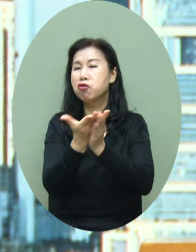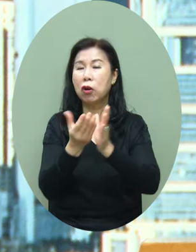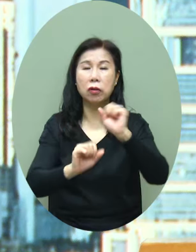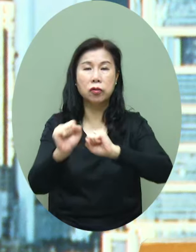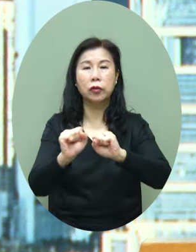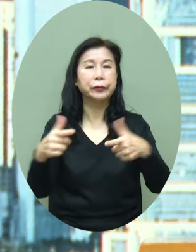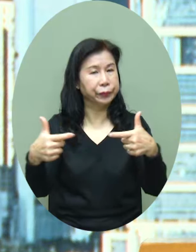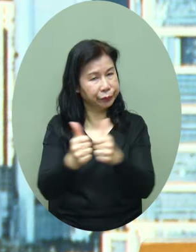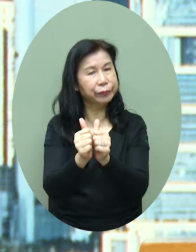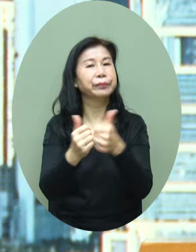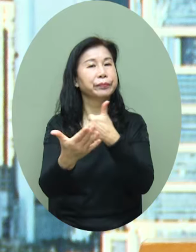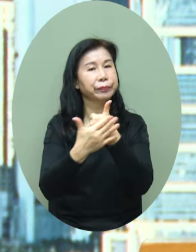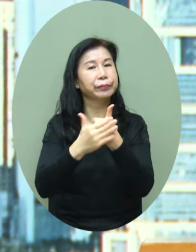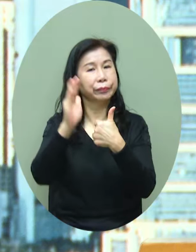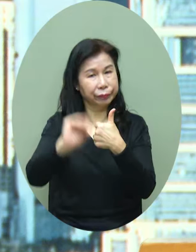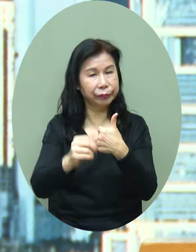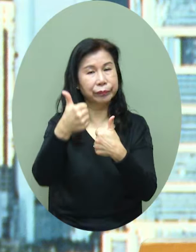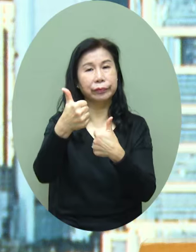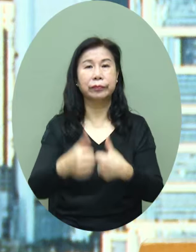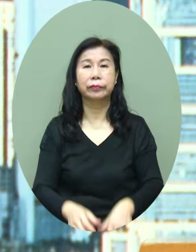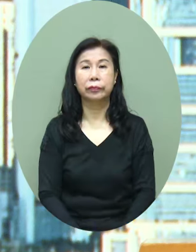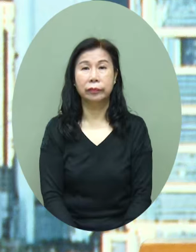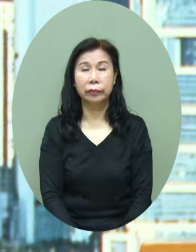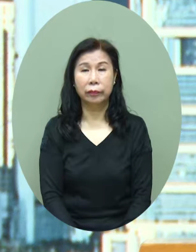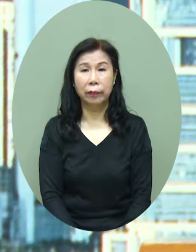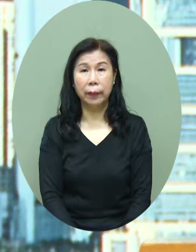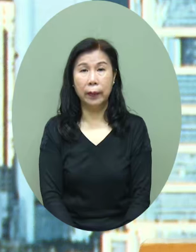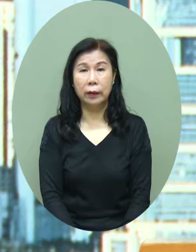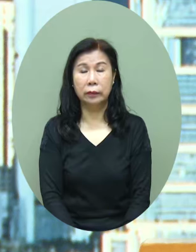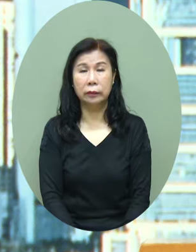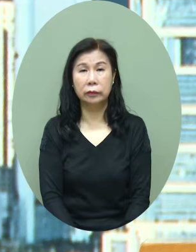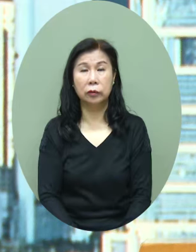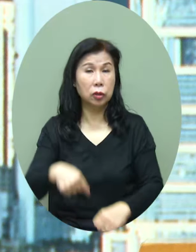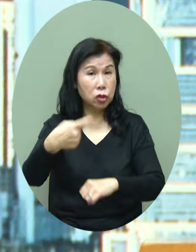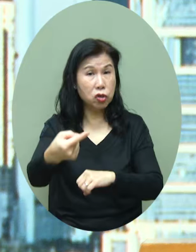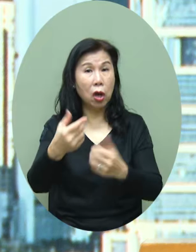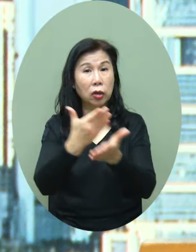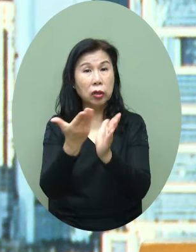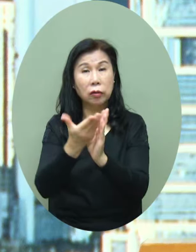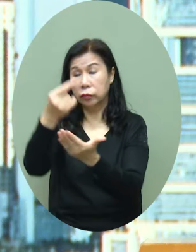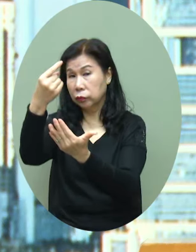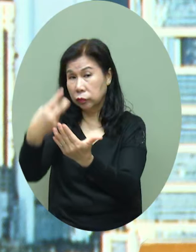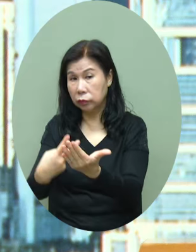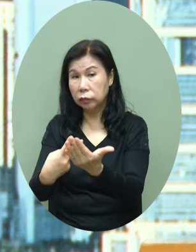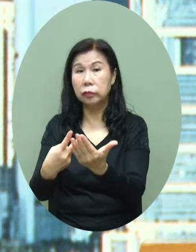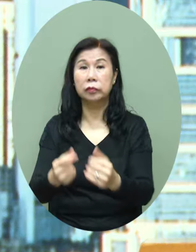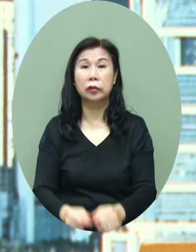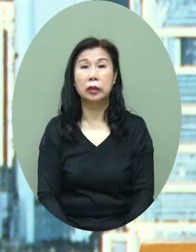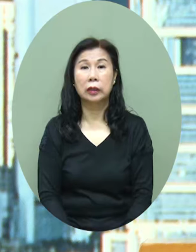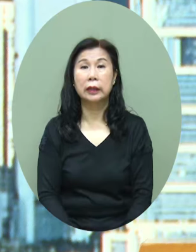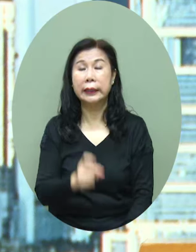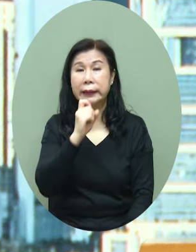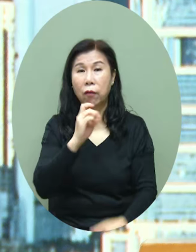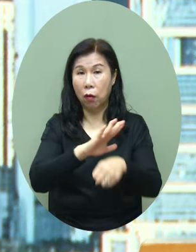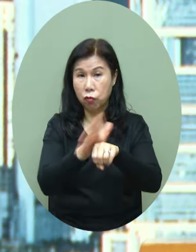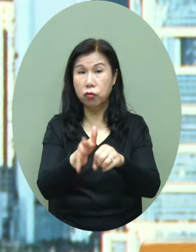As regards other measures to ensure that we will continue to protect public